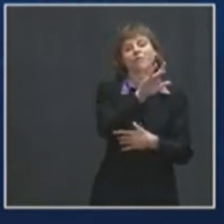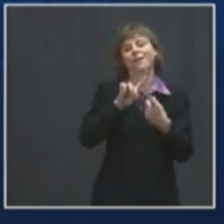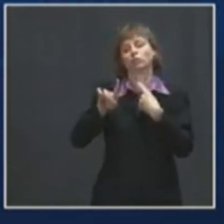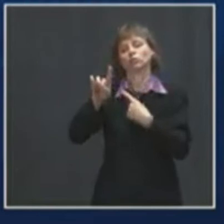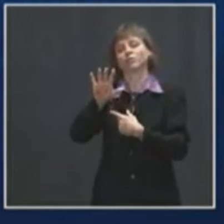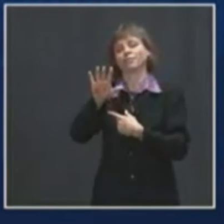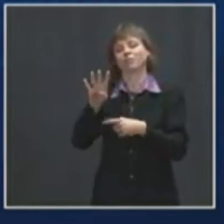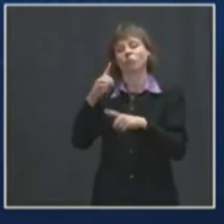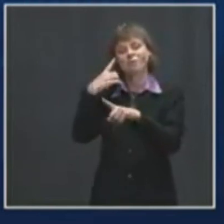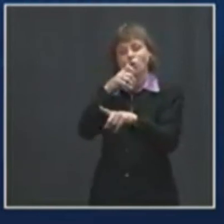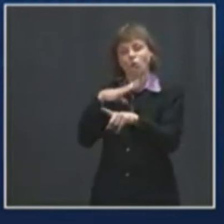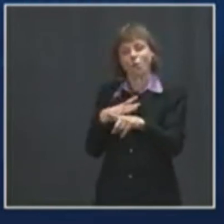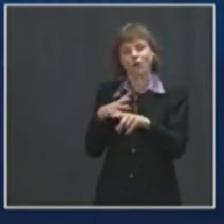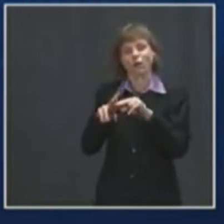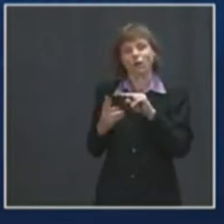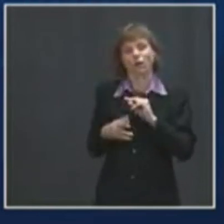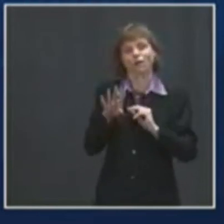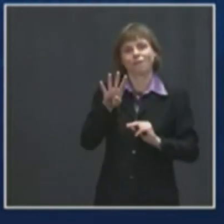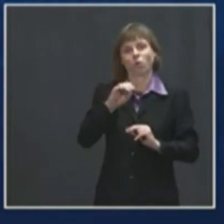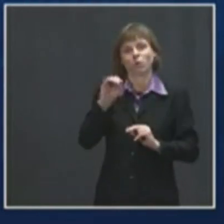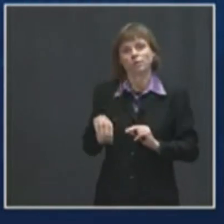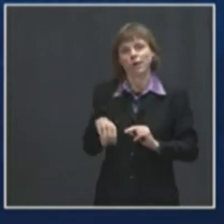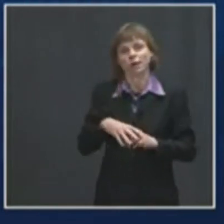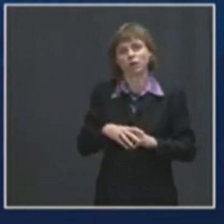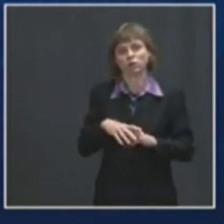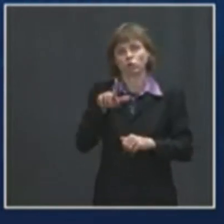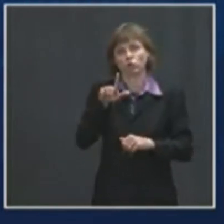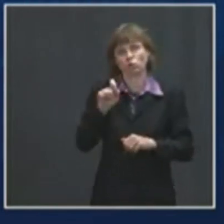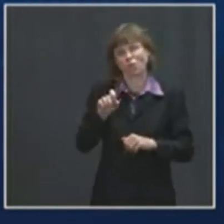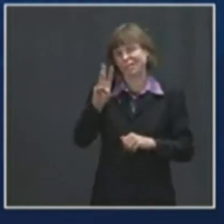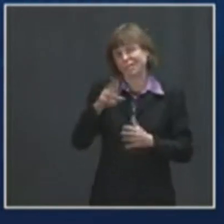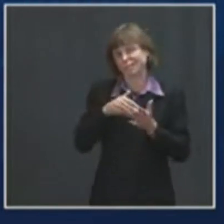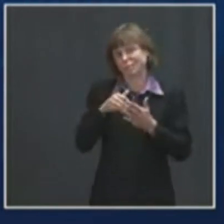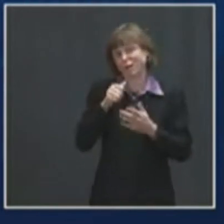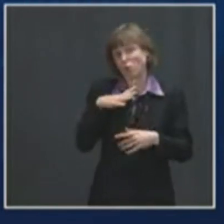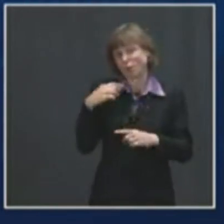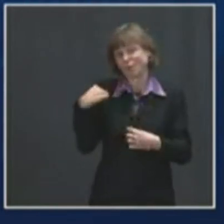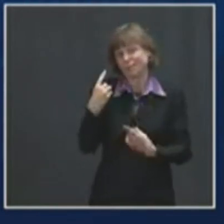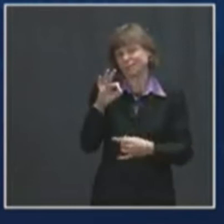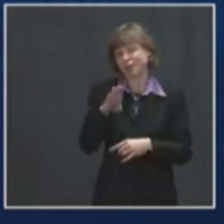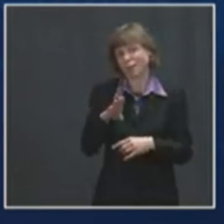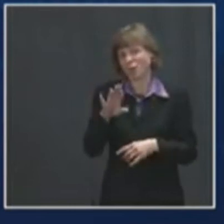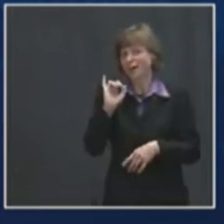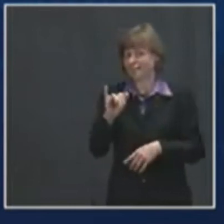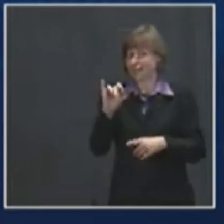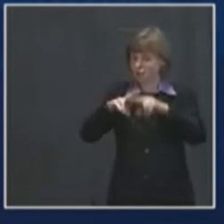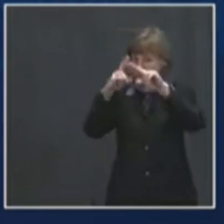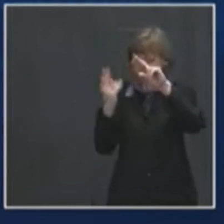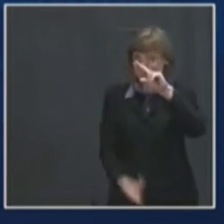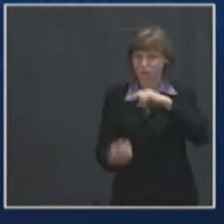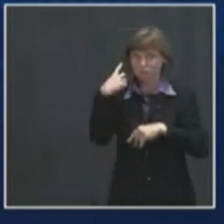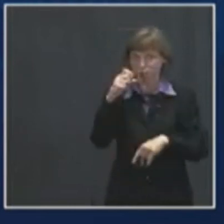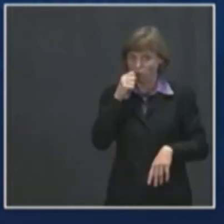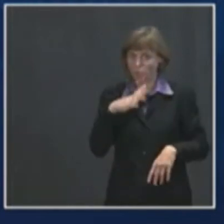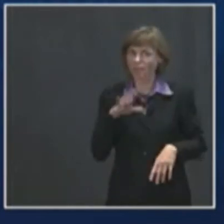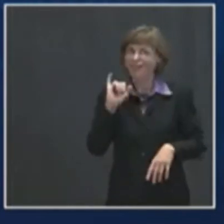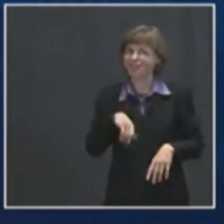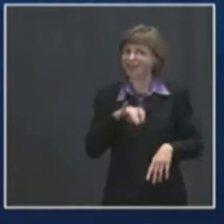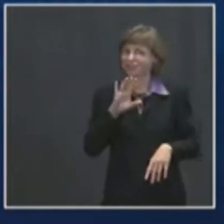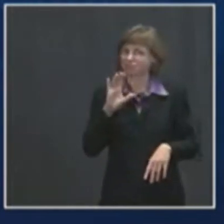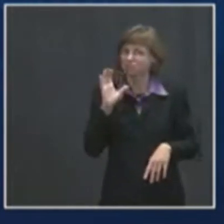percentage points, 2.6 million women since February. This larger decrease for women is unusual in recessions and